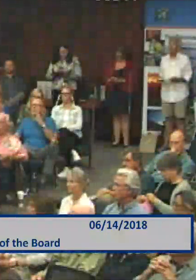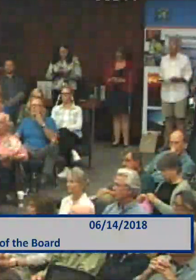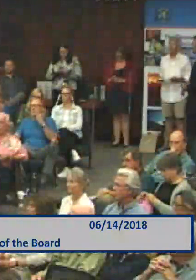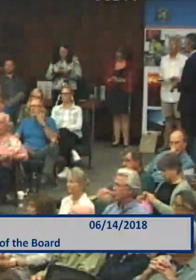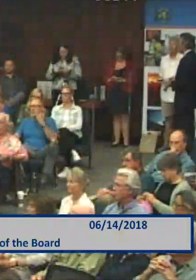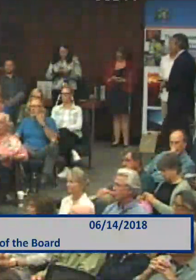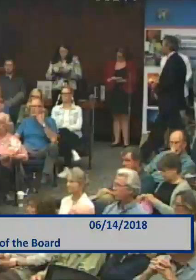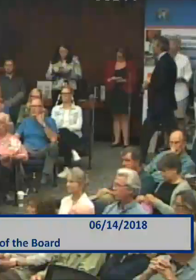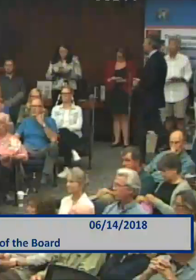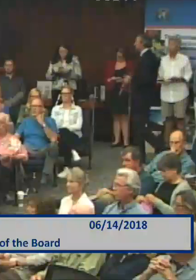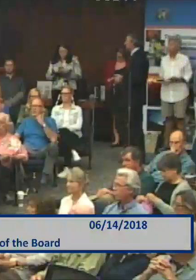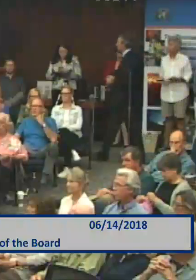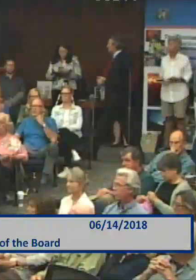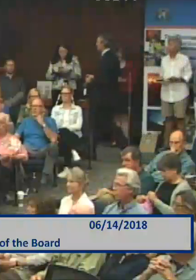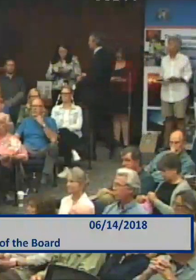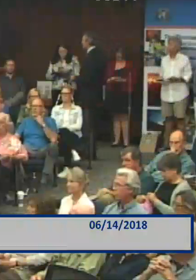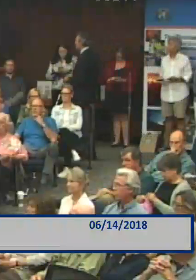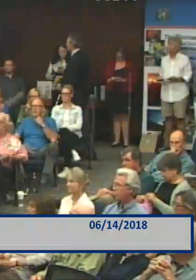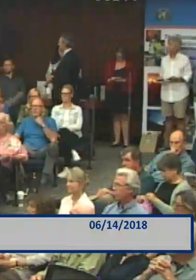Thank you, Supervisor.